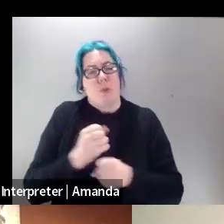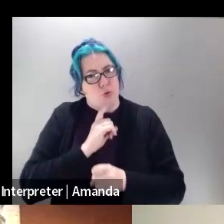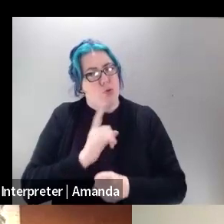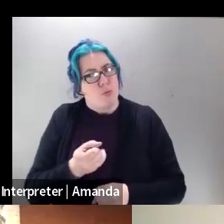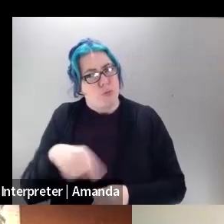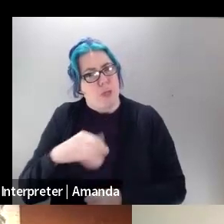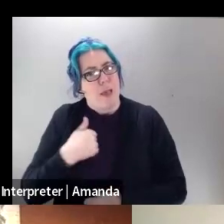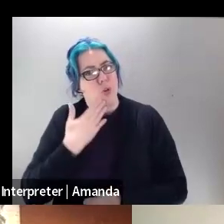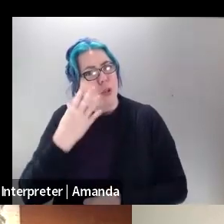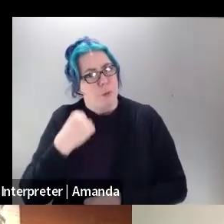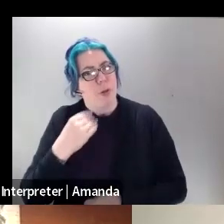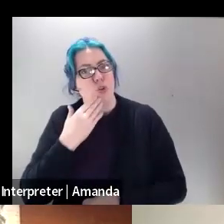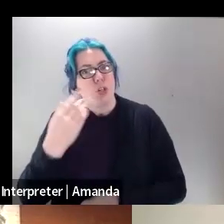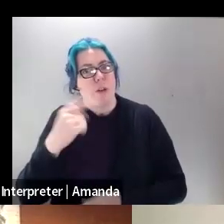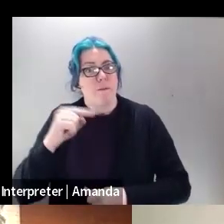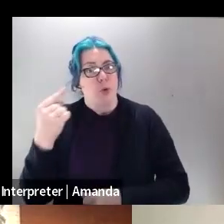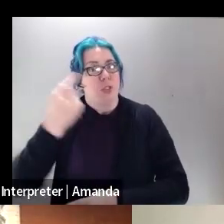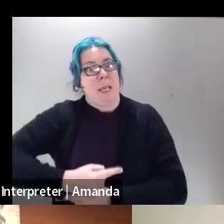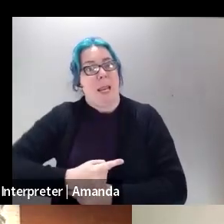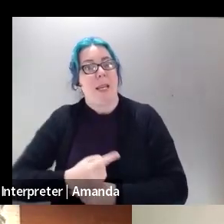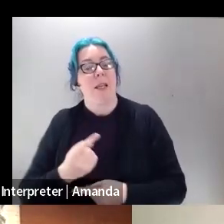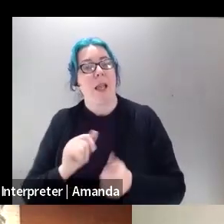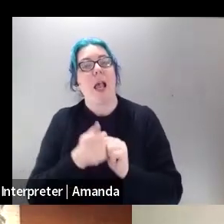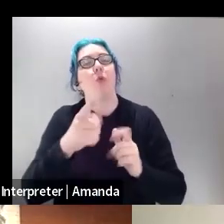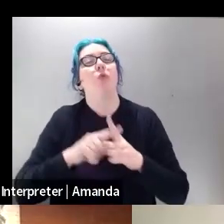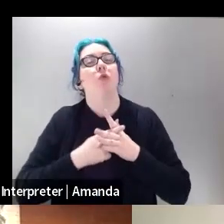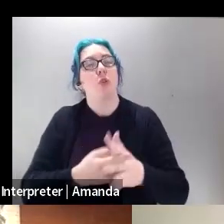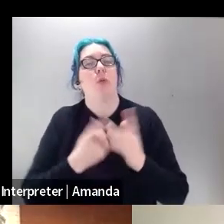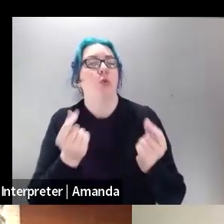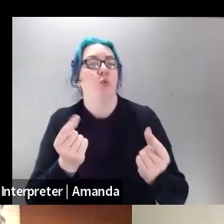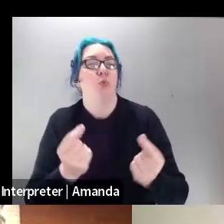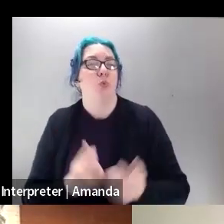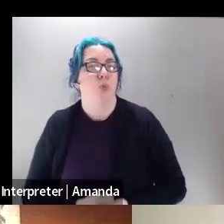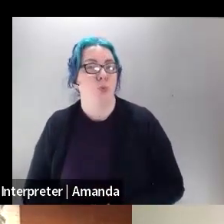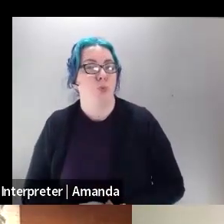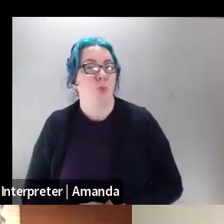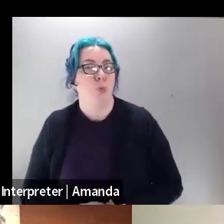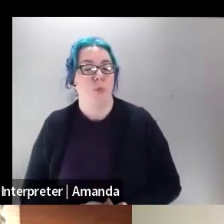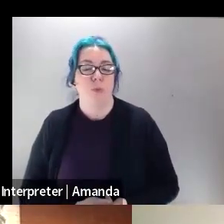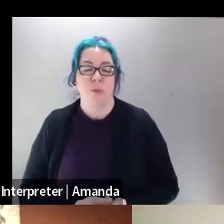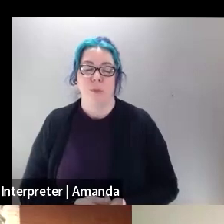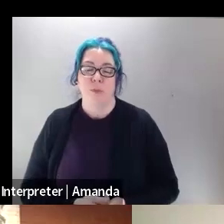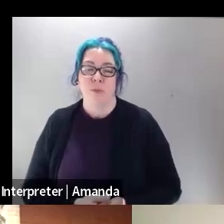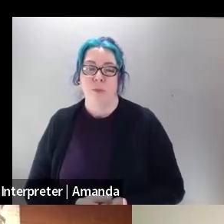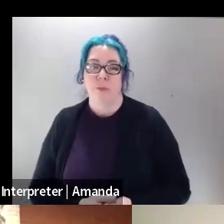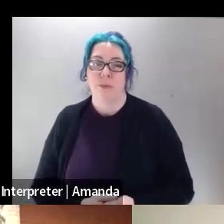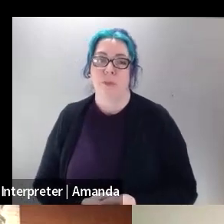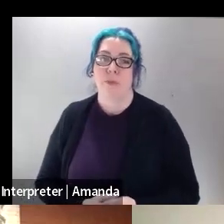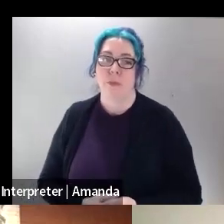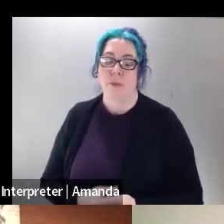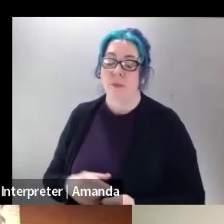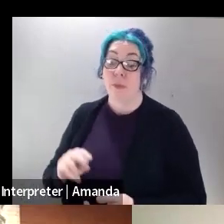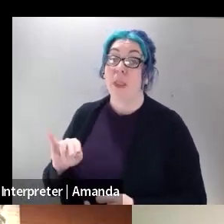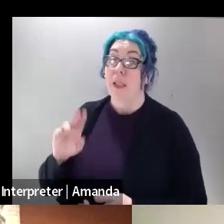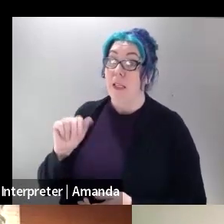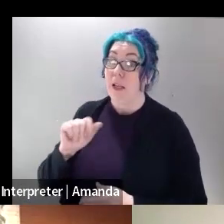yeah. Talk to me about how you begin. I guess for me, I will always anchor it in